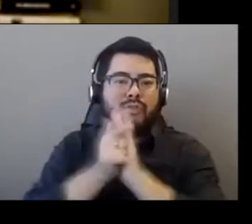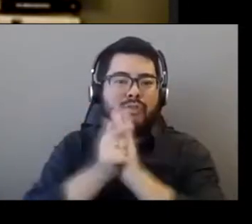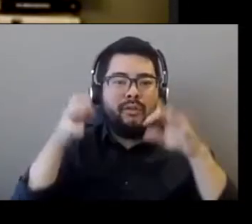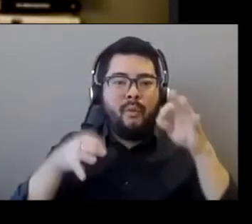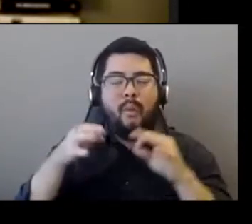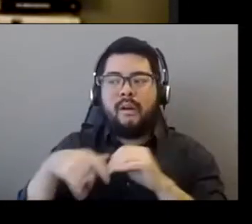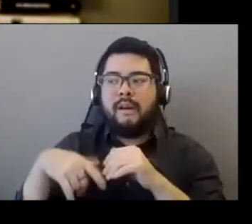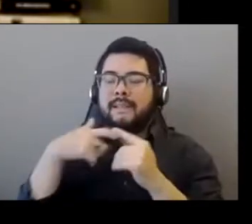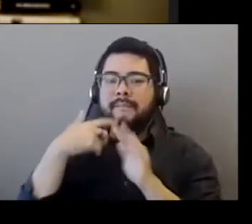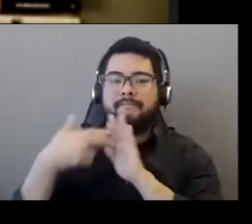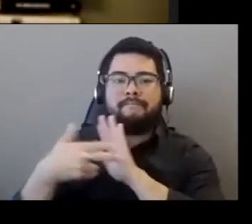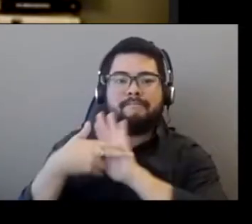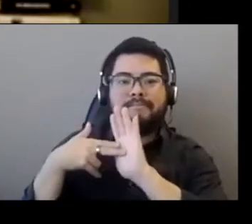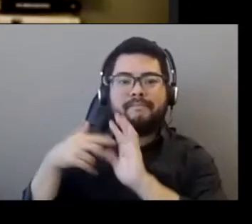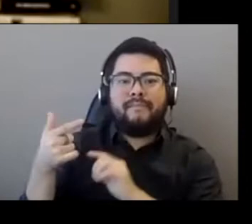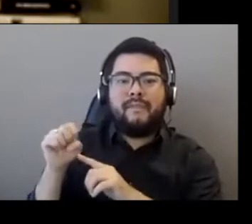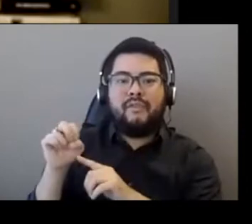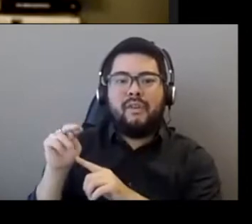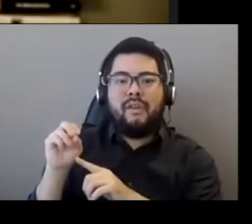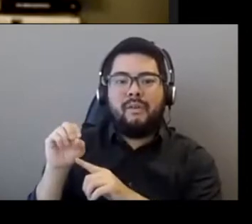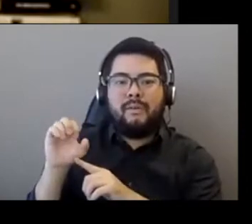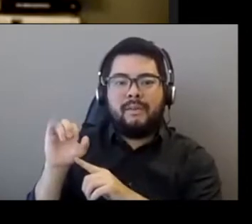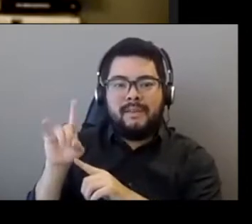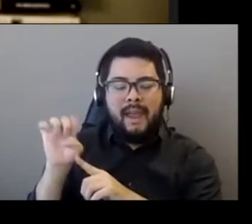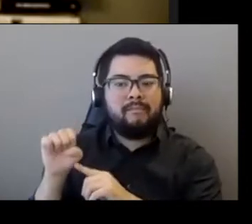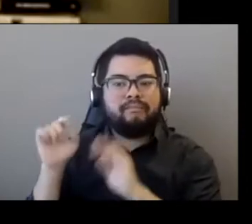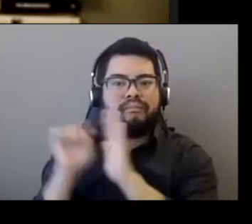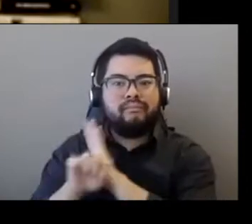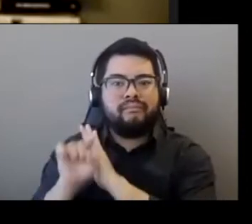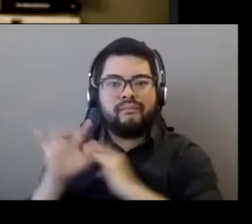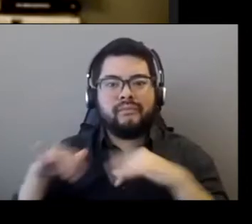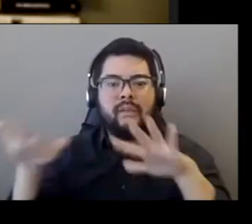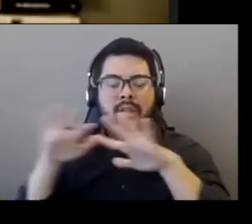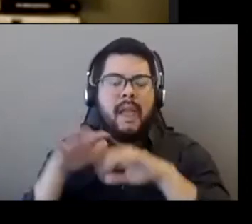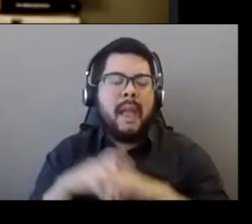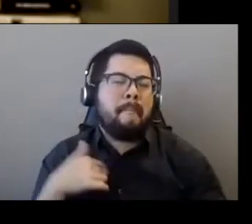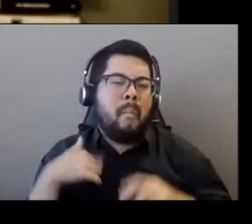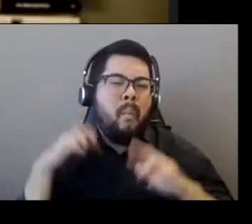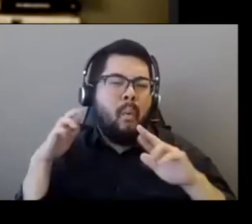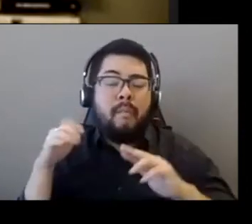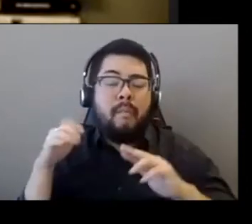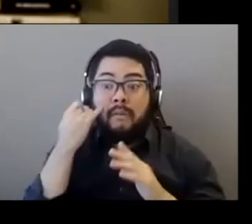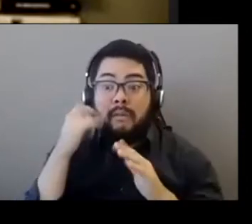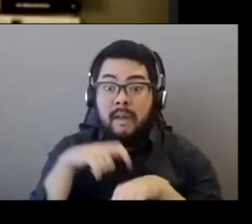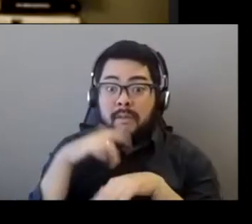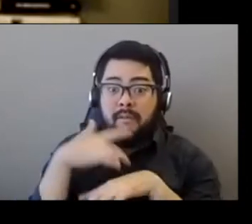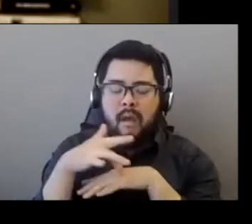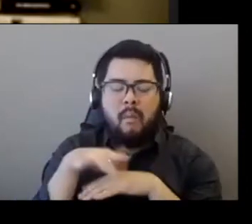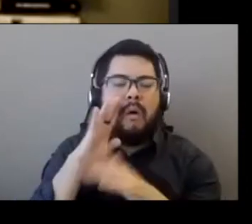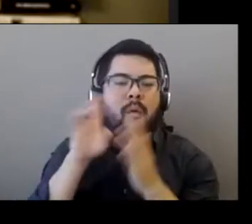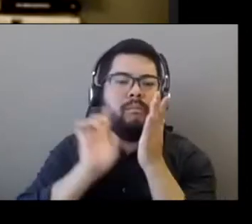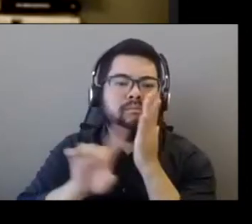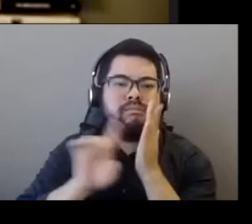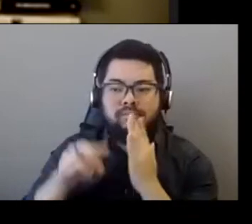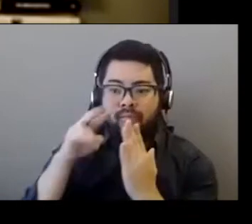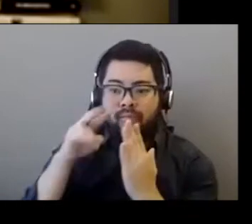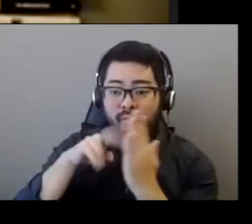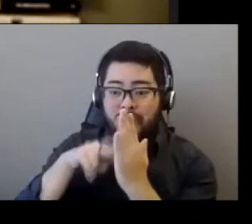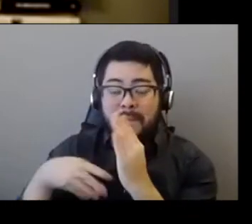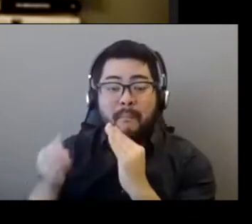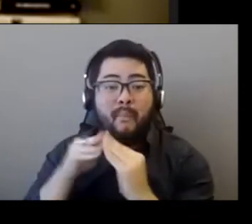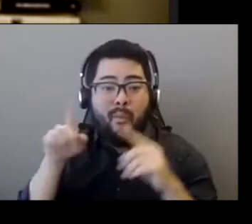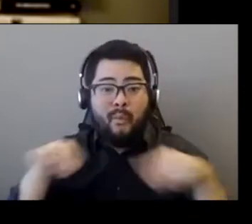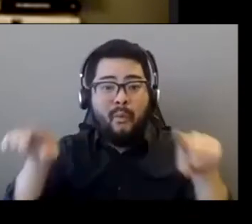genocide. It's a really interesting, I've written about this. I hope you will go and read about it because the unions are very keen on